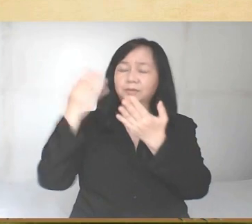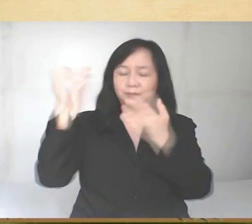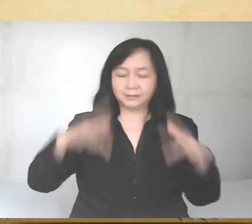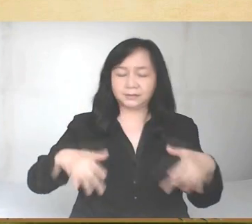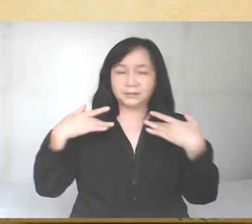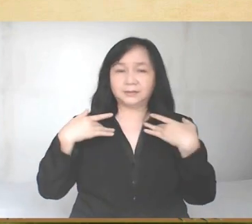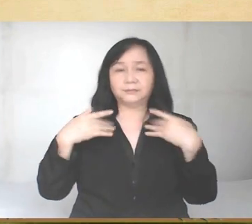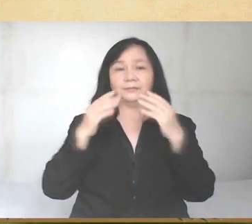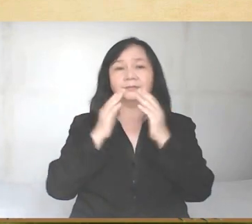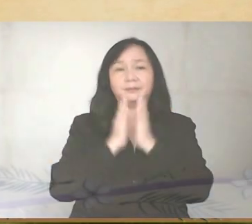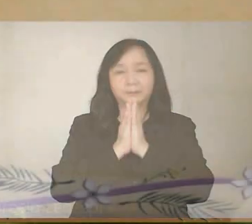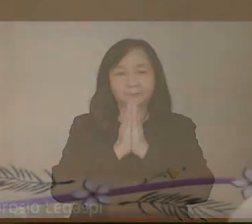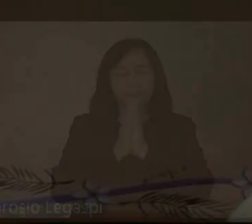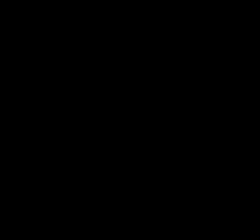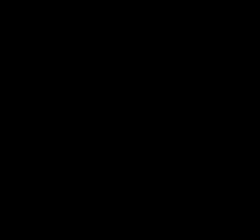life. Amen.